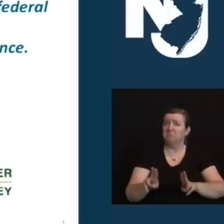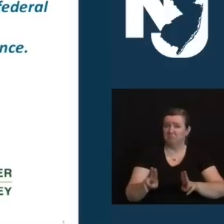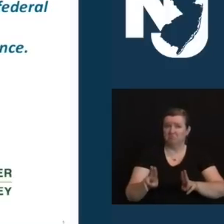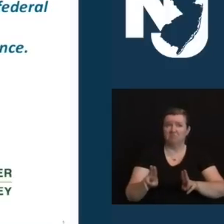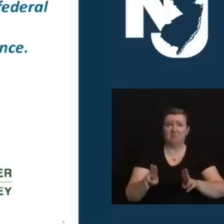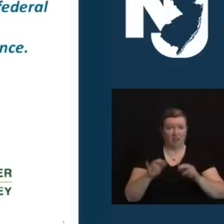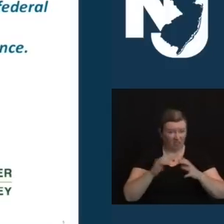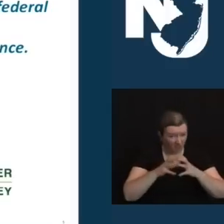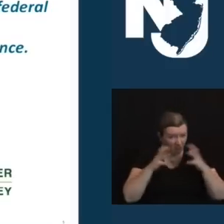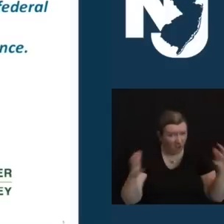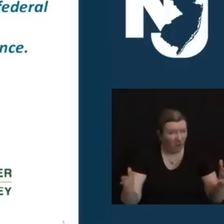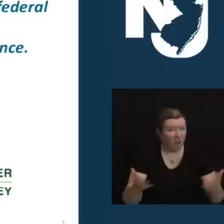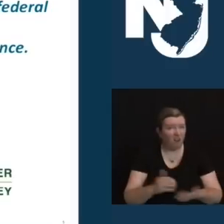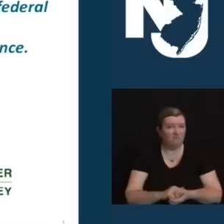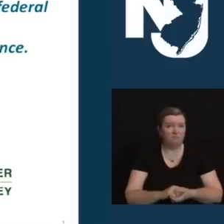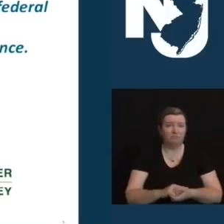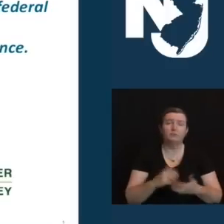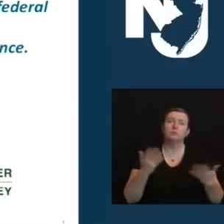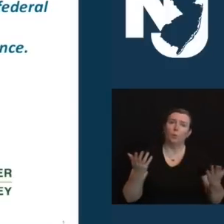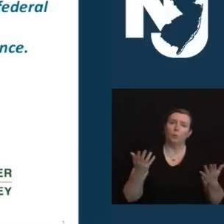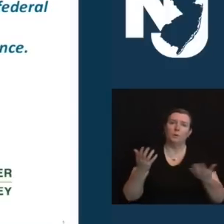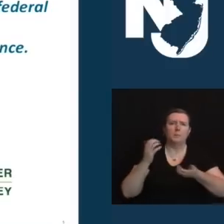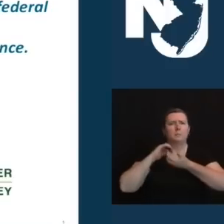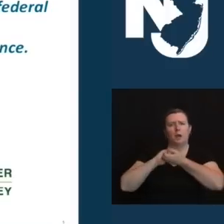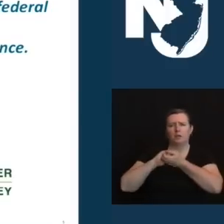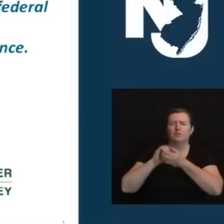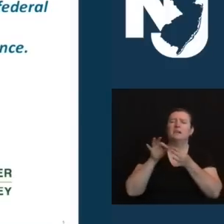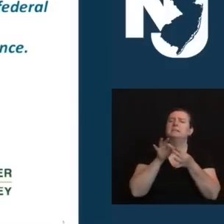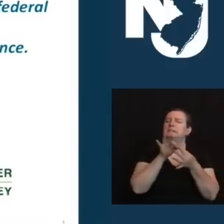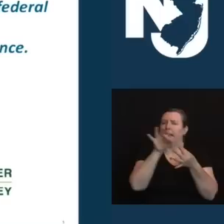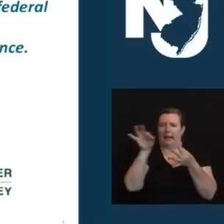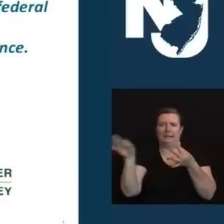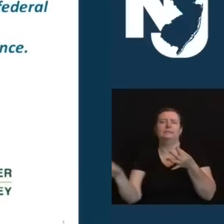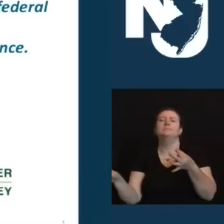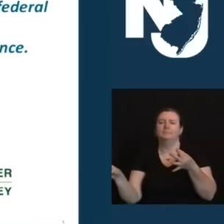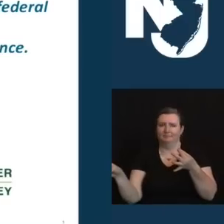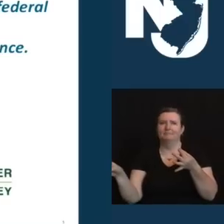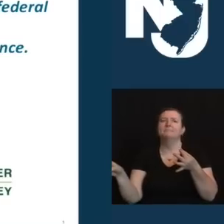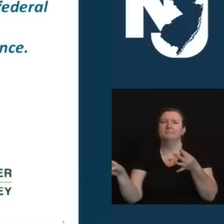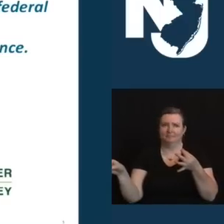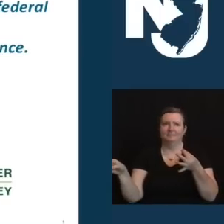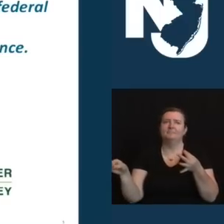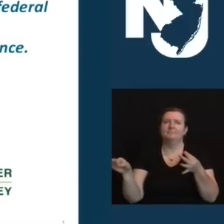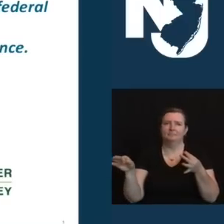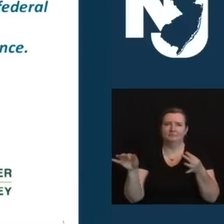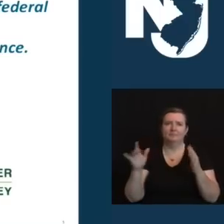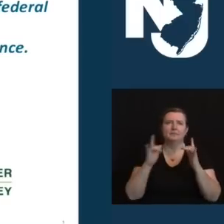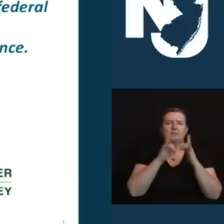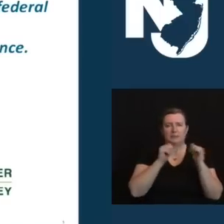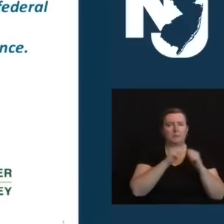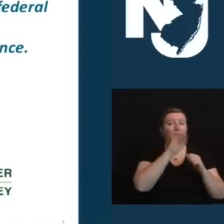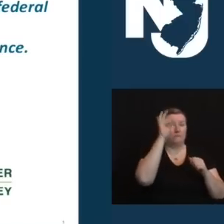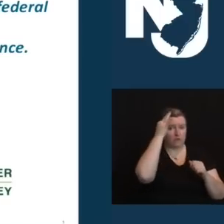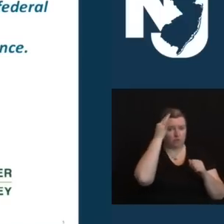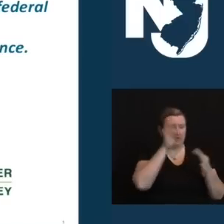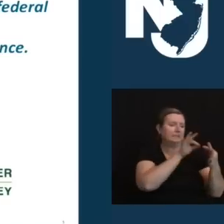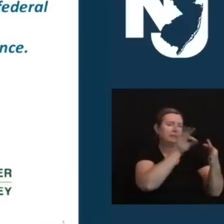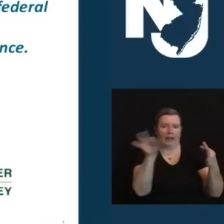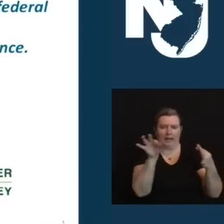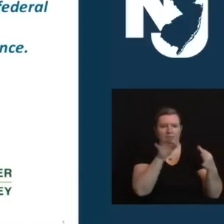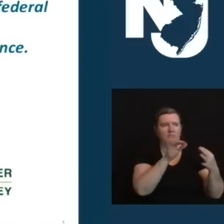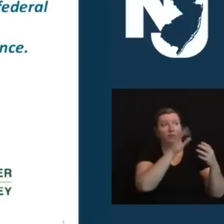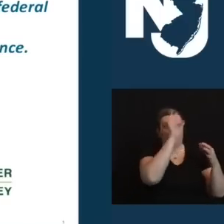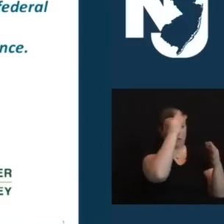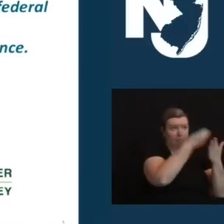And we're announcing today that we're extending those partnerships to extend through the extension of the federal program that looks like that'll be happening in the